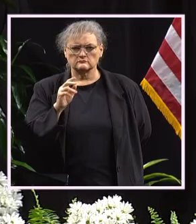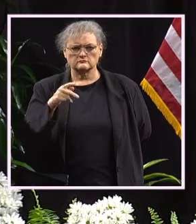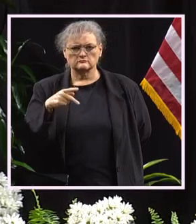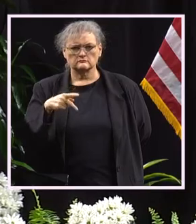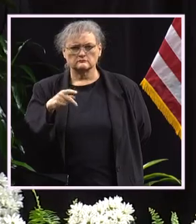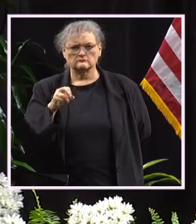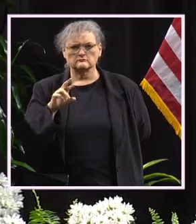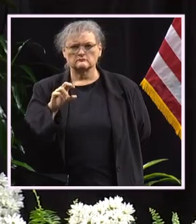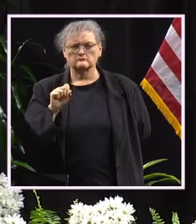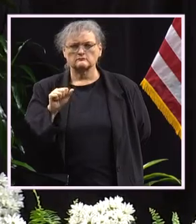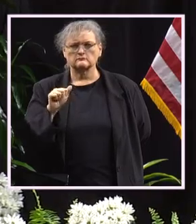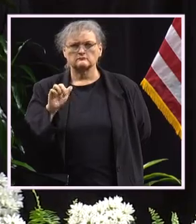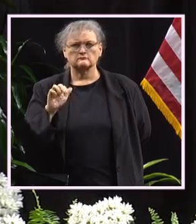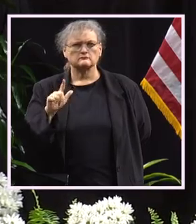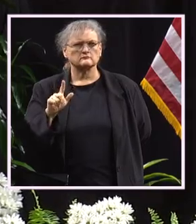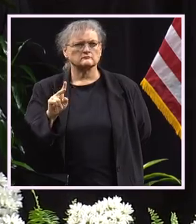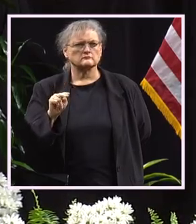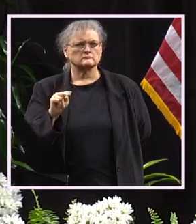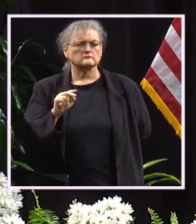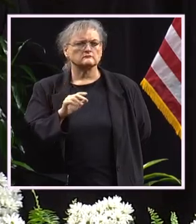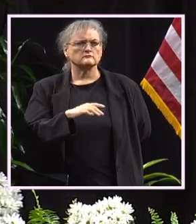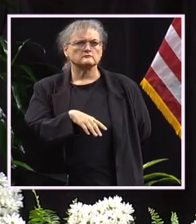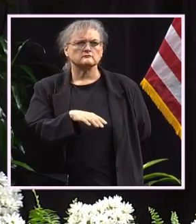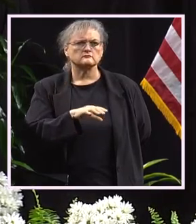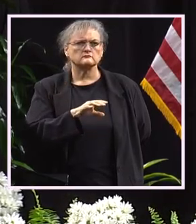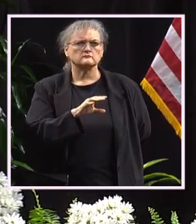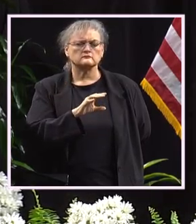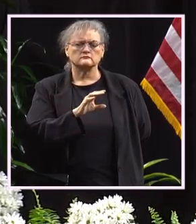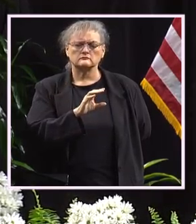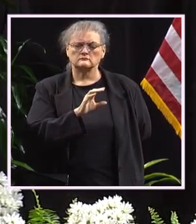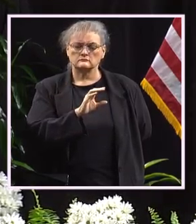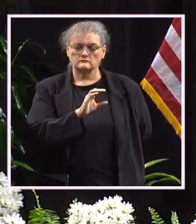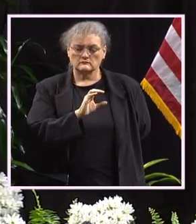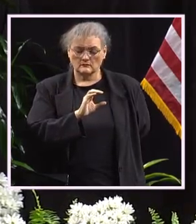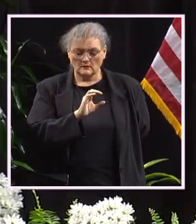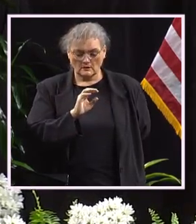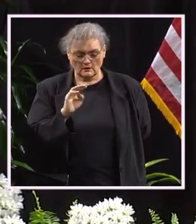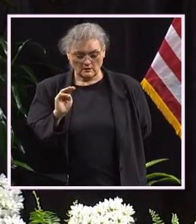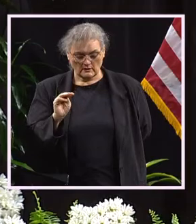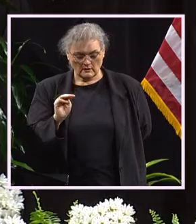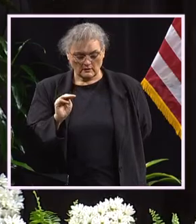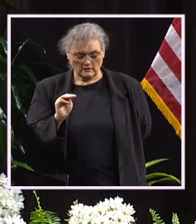Chambers, Maria Catalina Cabarica Mejia,